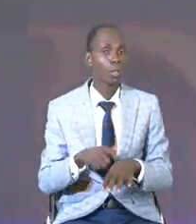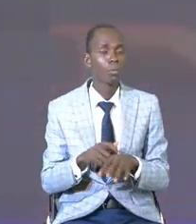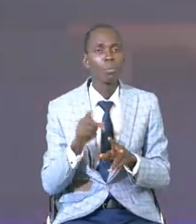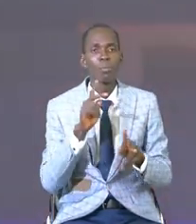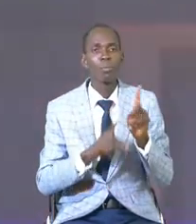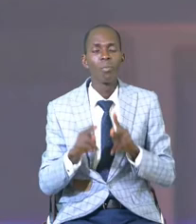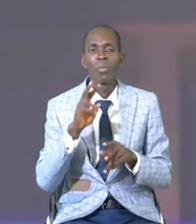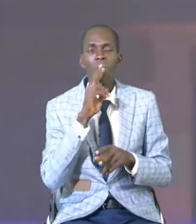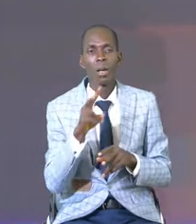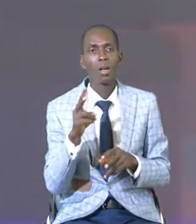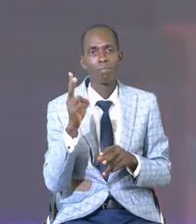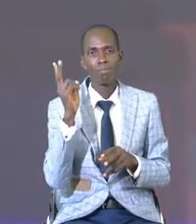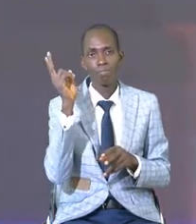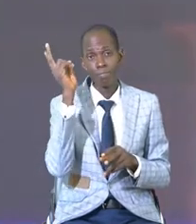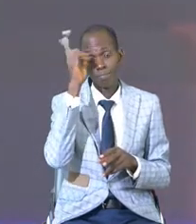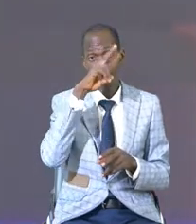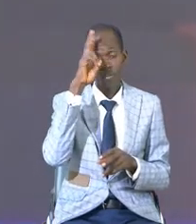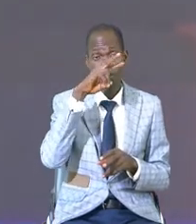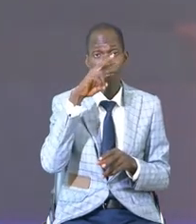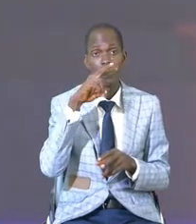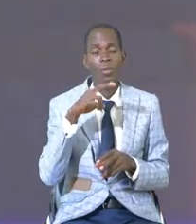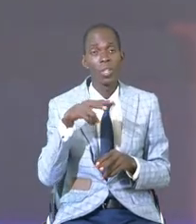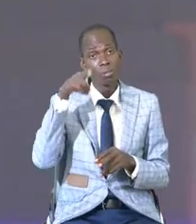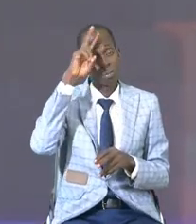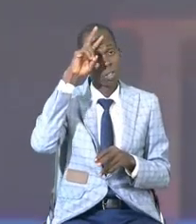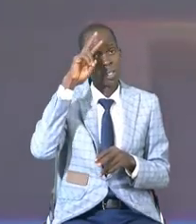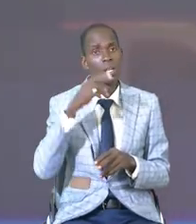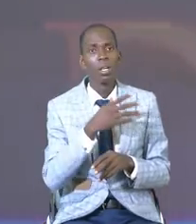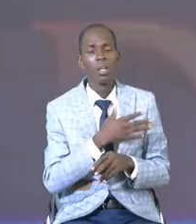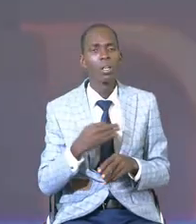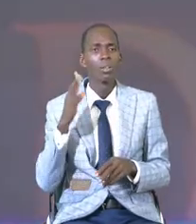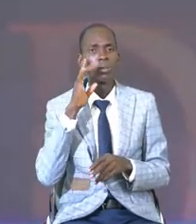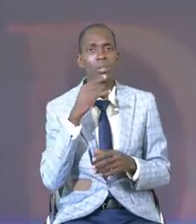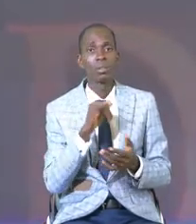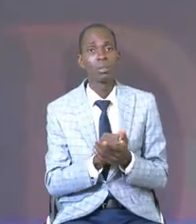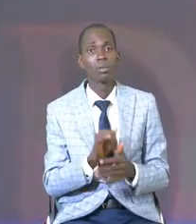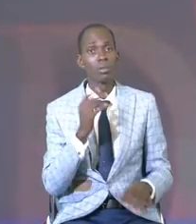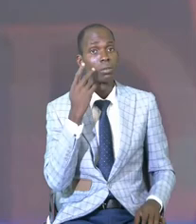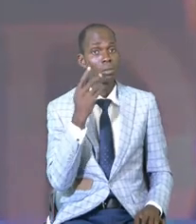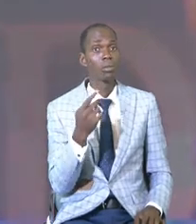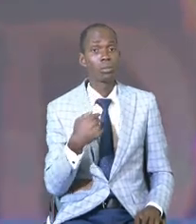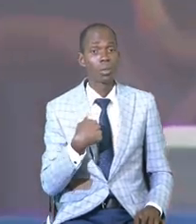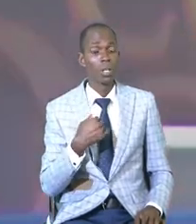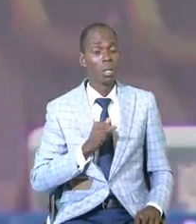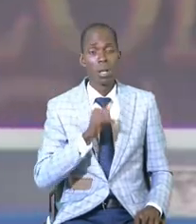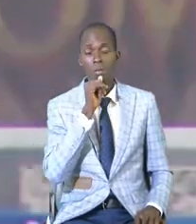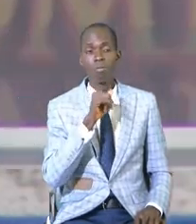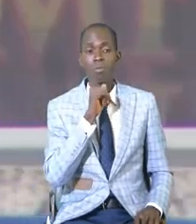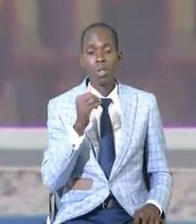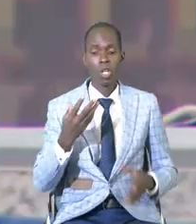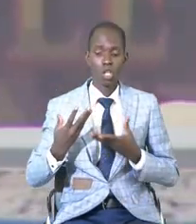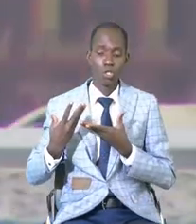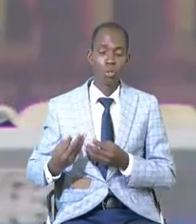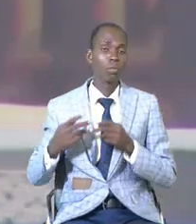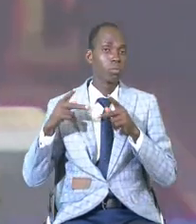ignorant. They brag. They say, you know, I'm not a soft person. I'm not a